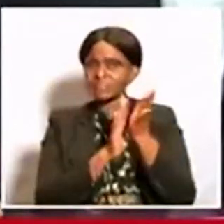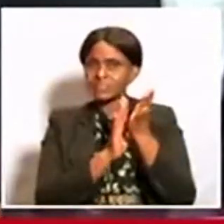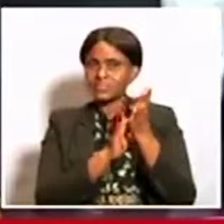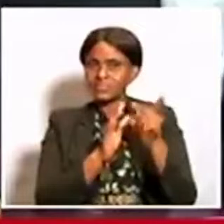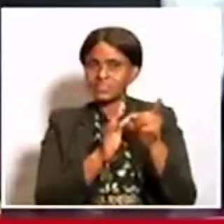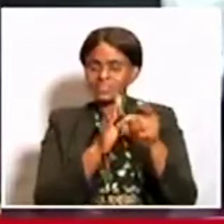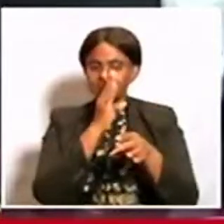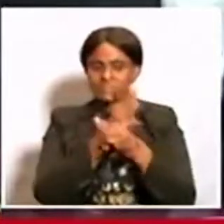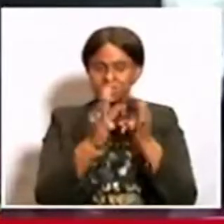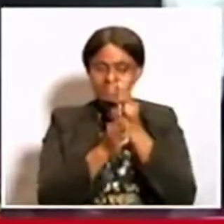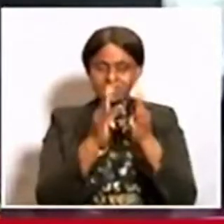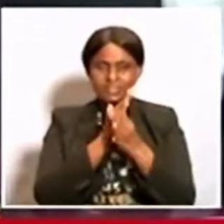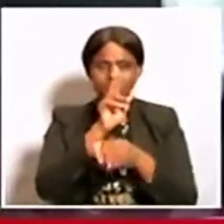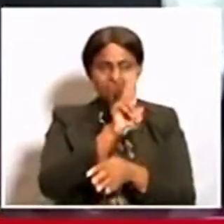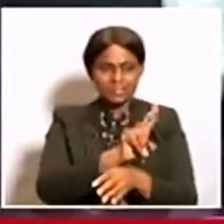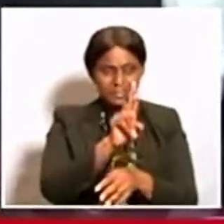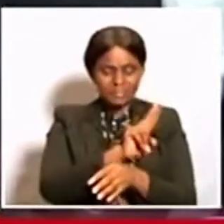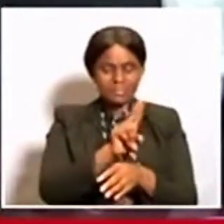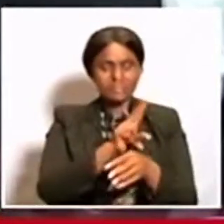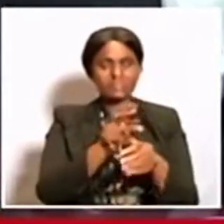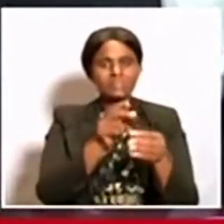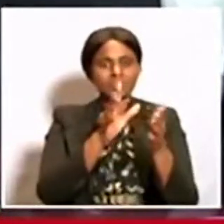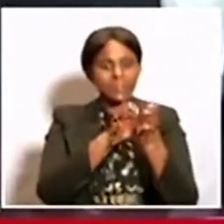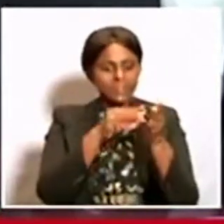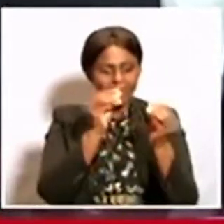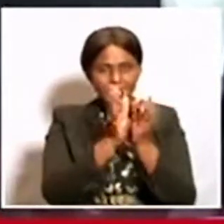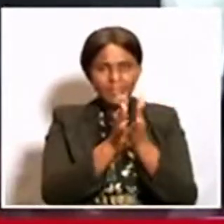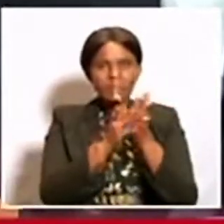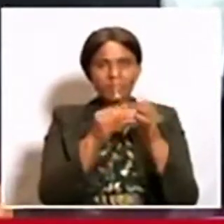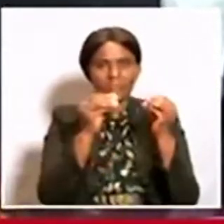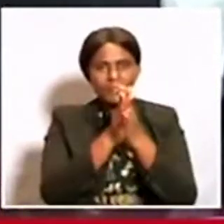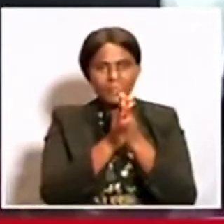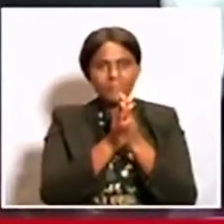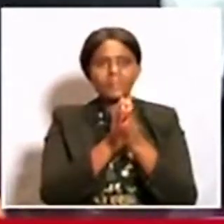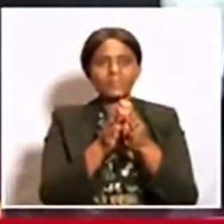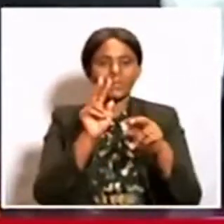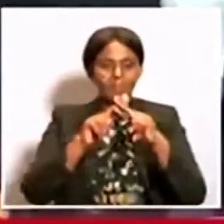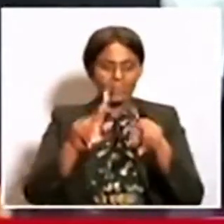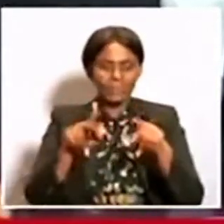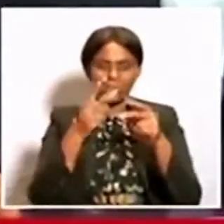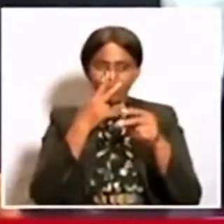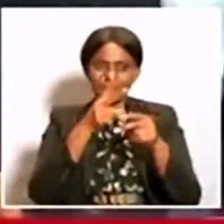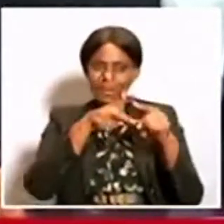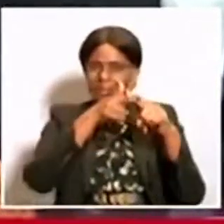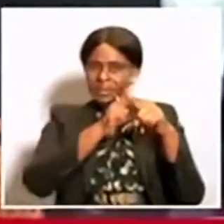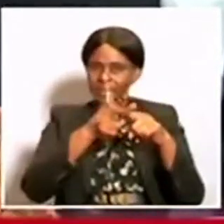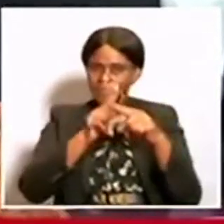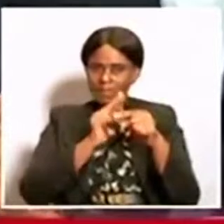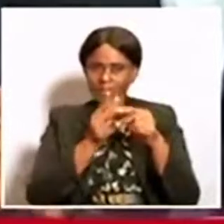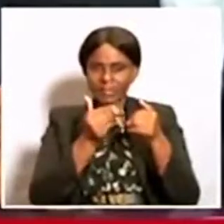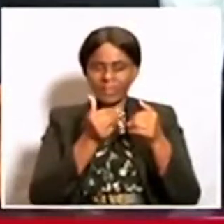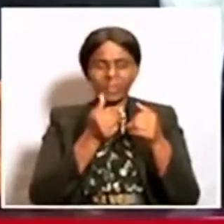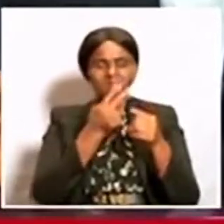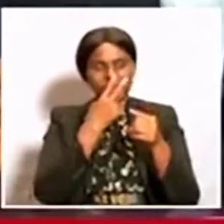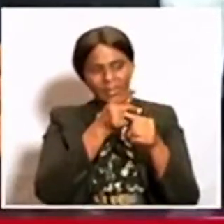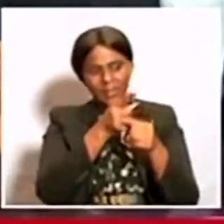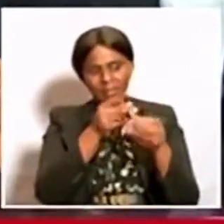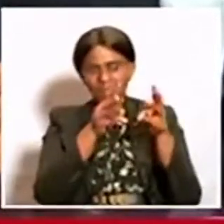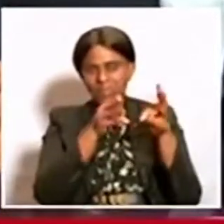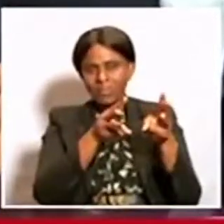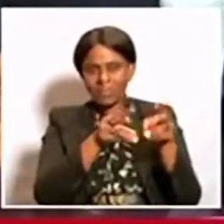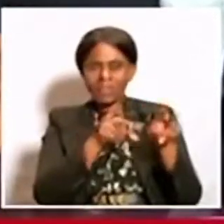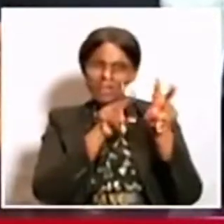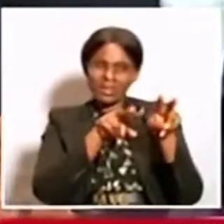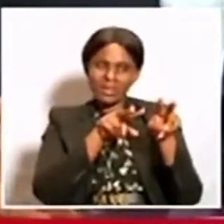They constructed using mud, Chair. And when we were looking at rehabilitation, we were looking at it the way it was